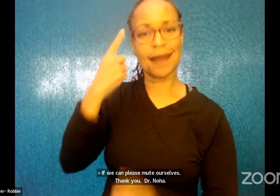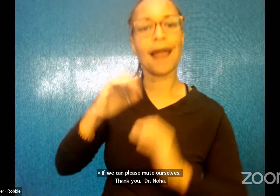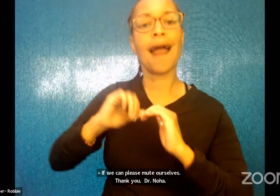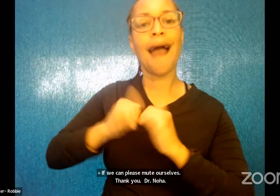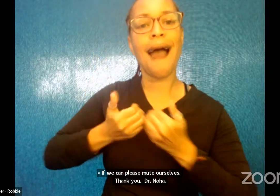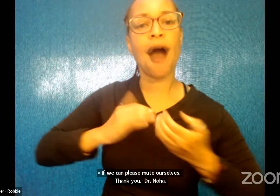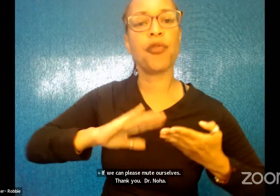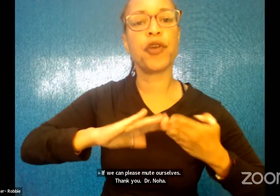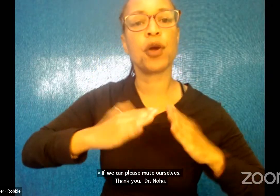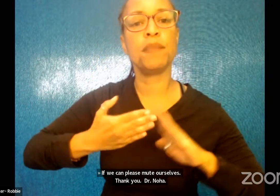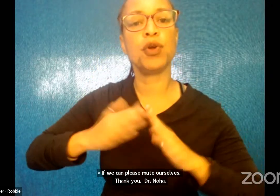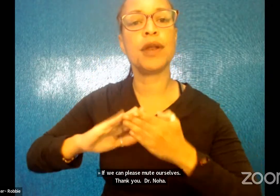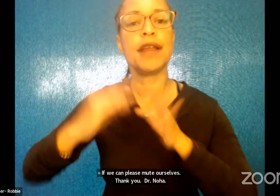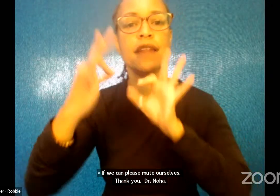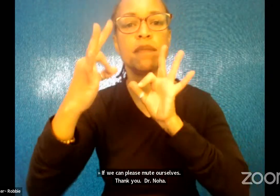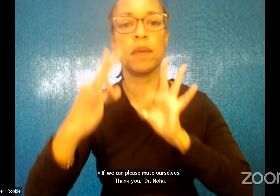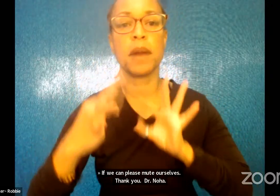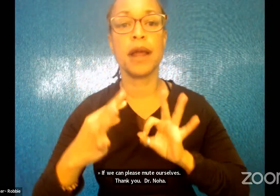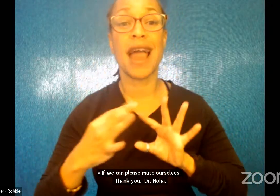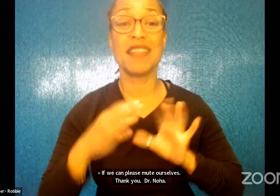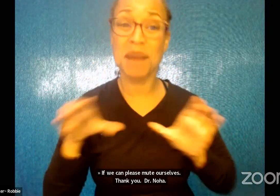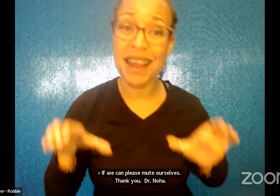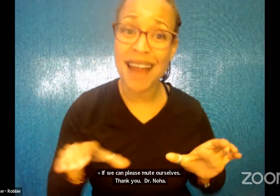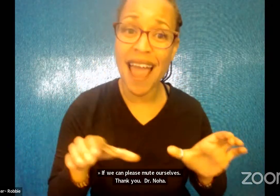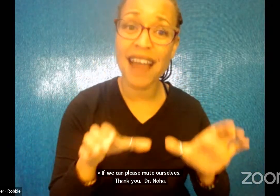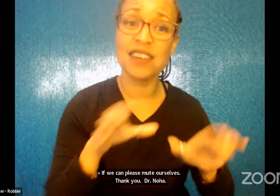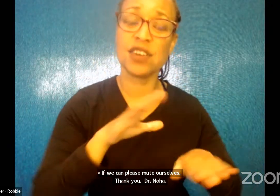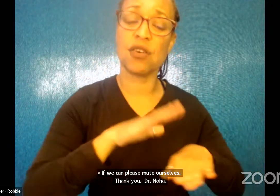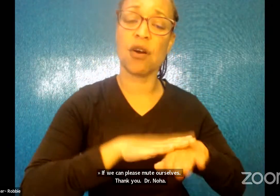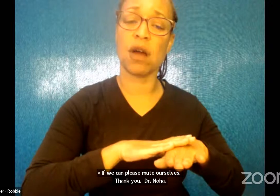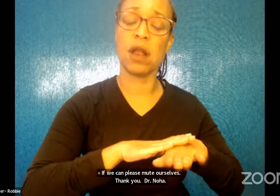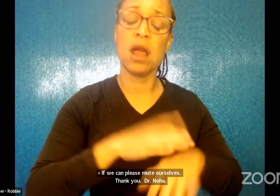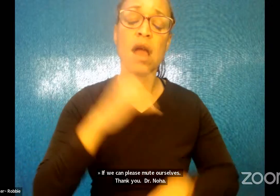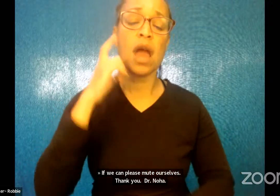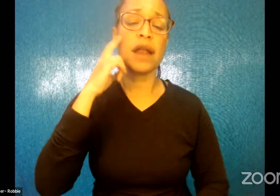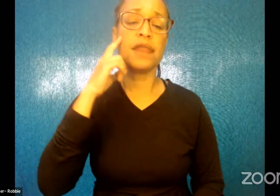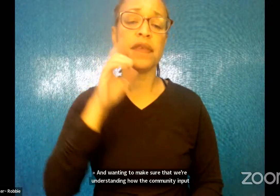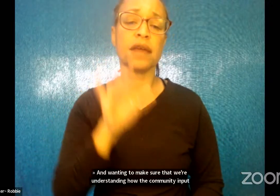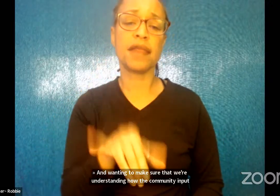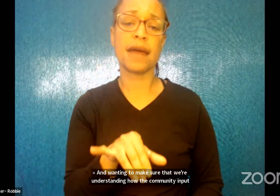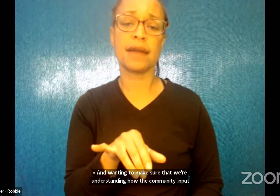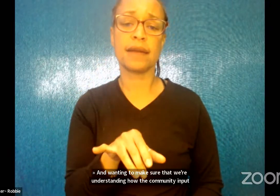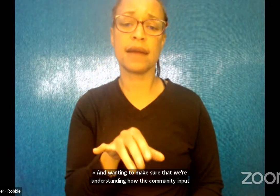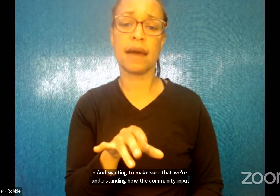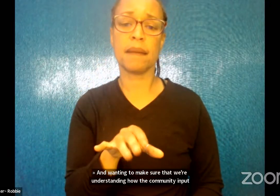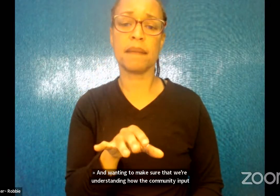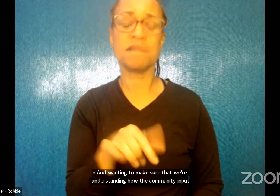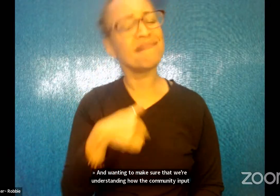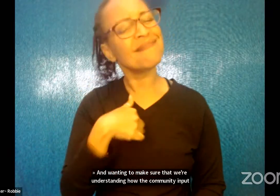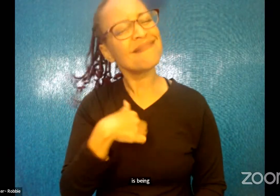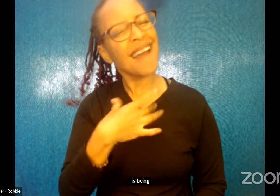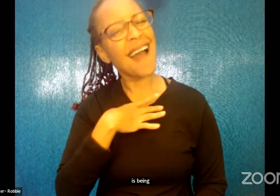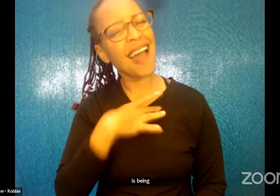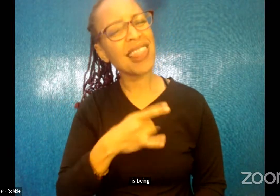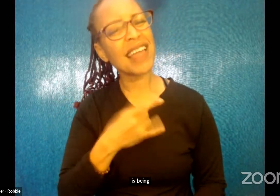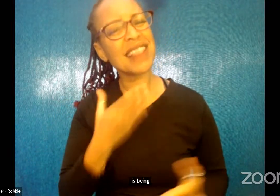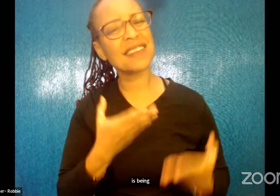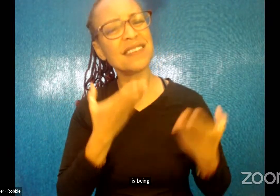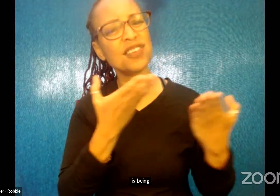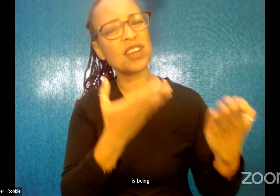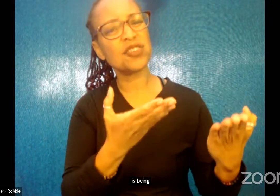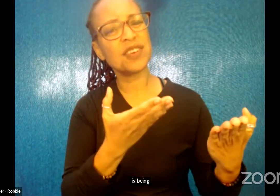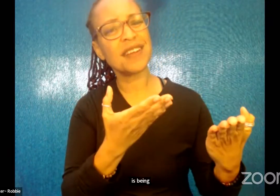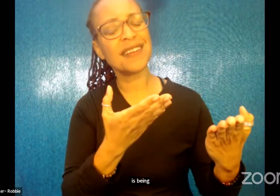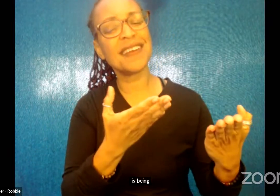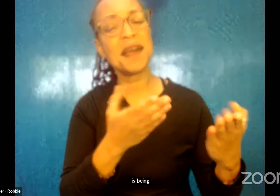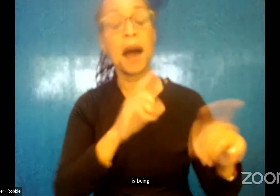input is then also being acted upon. So I think that I like that suggestion, but I will give my 2 cents